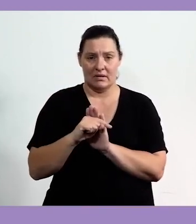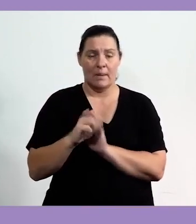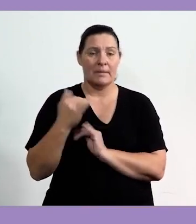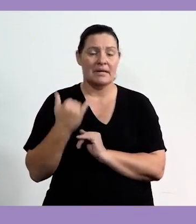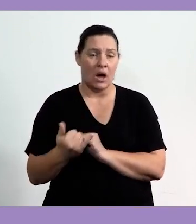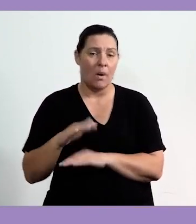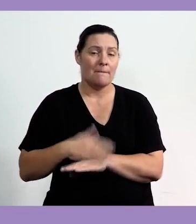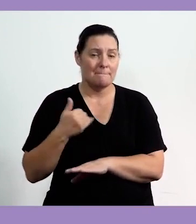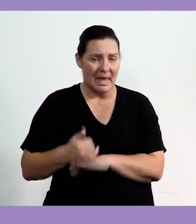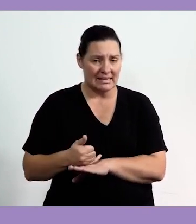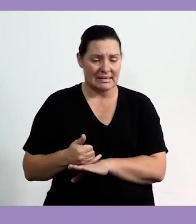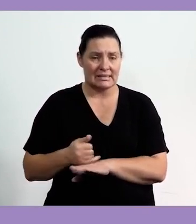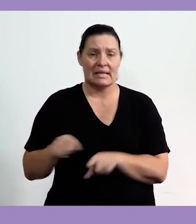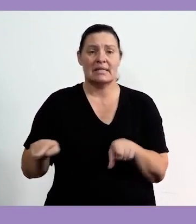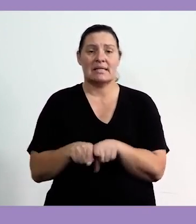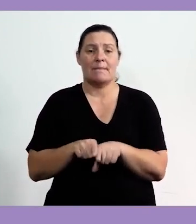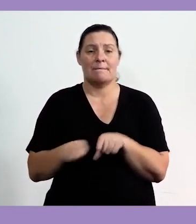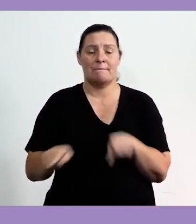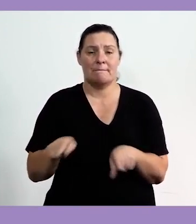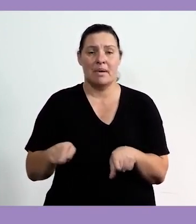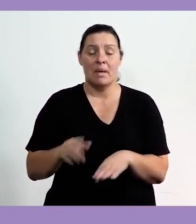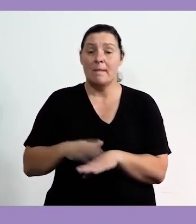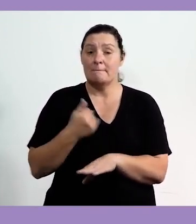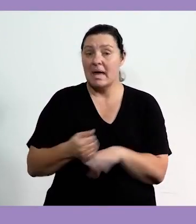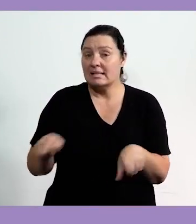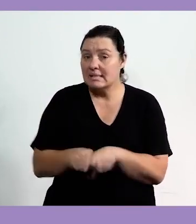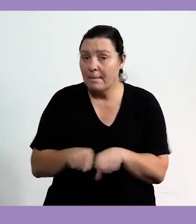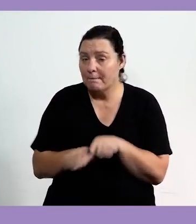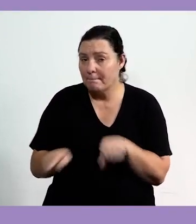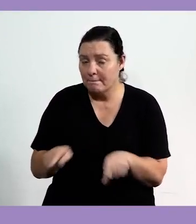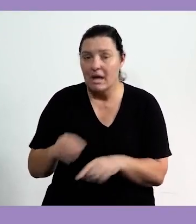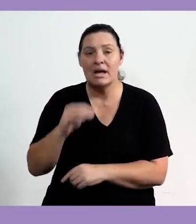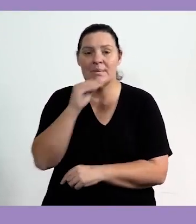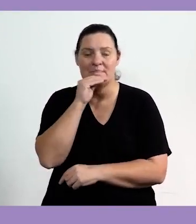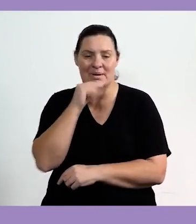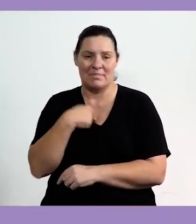negative. But now my base is the same. And what happens when my base is